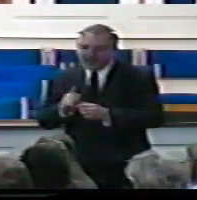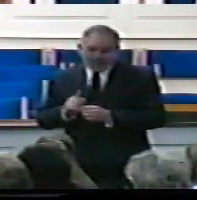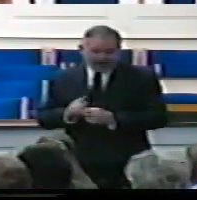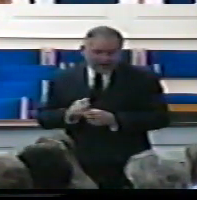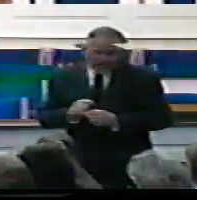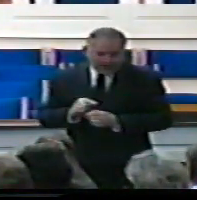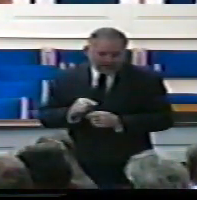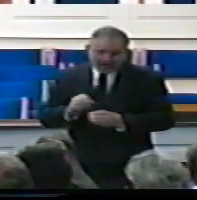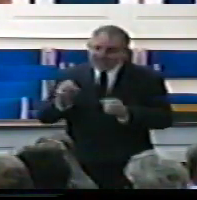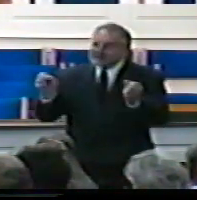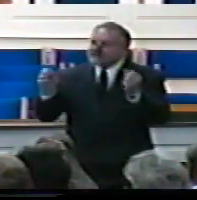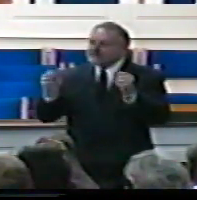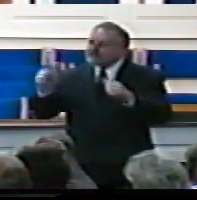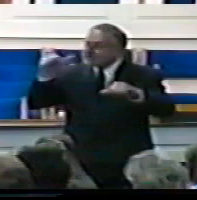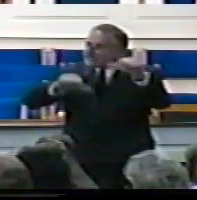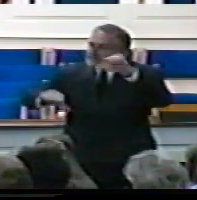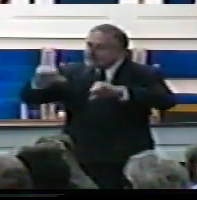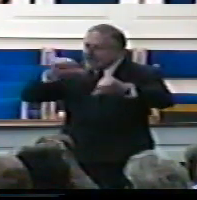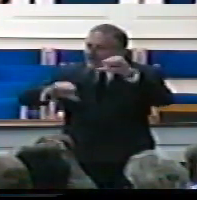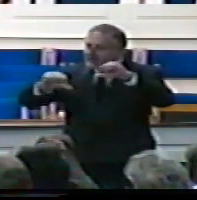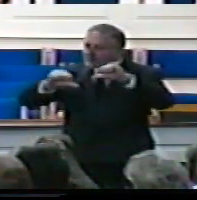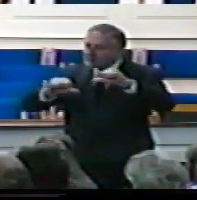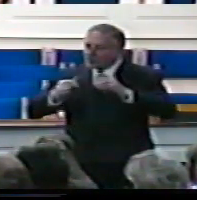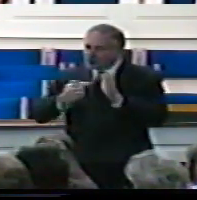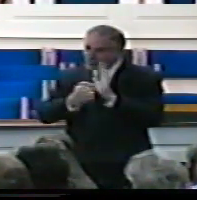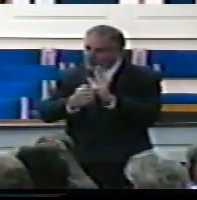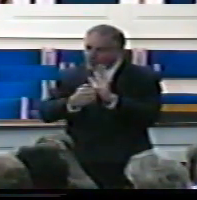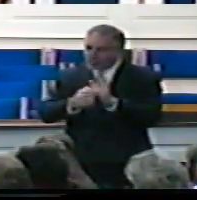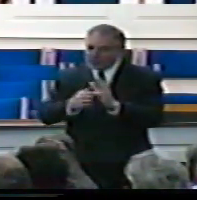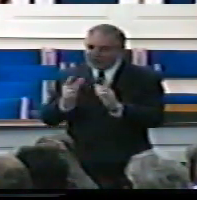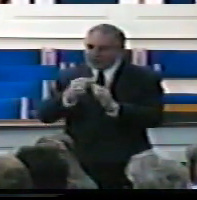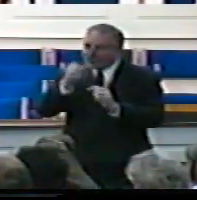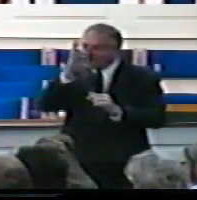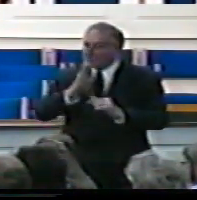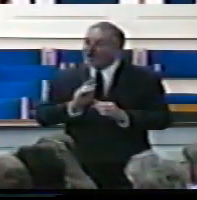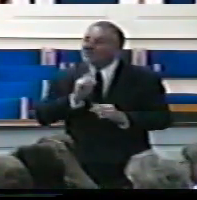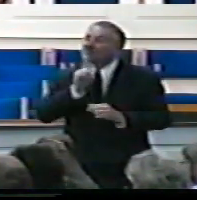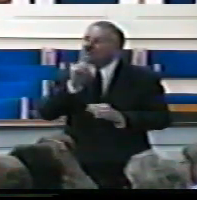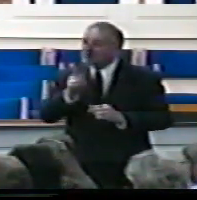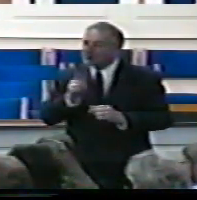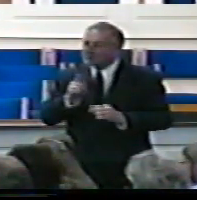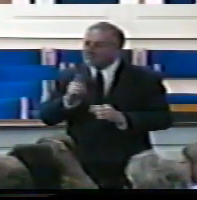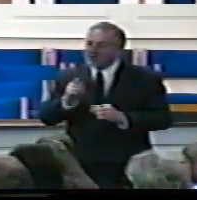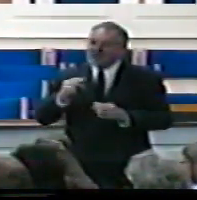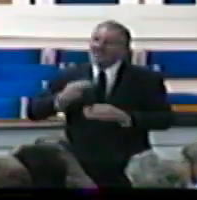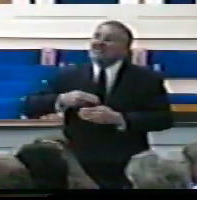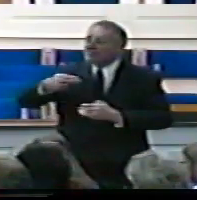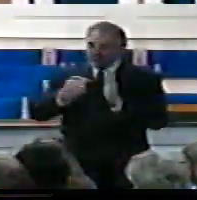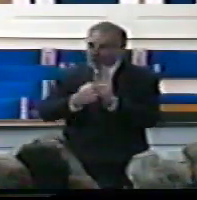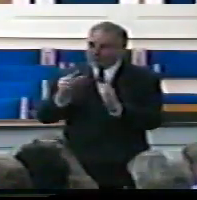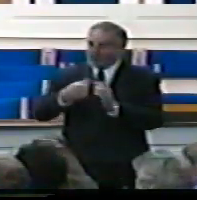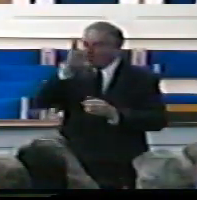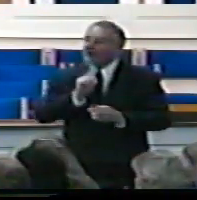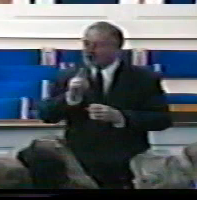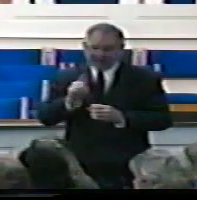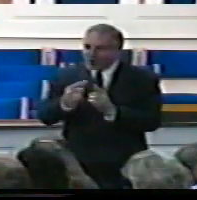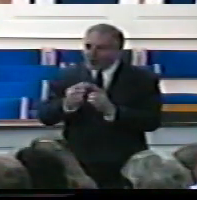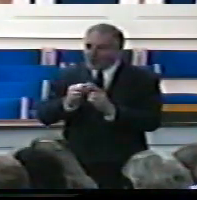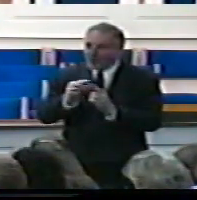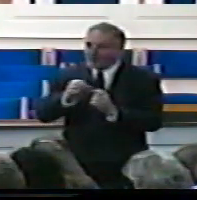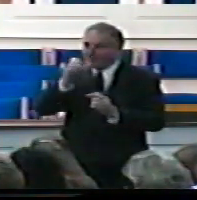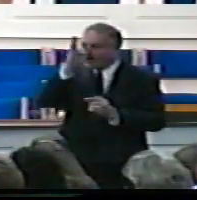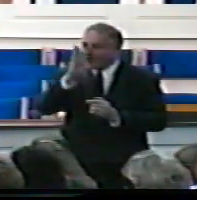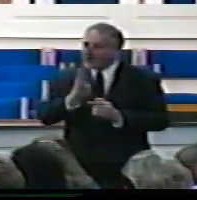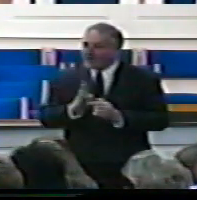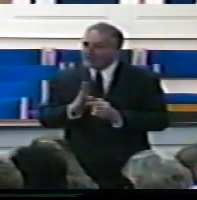gives testimony oftentimes to the accuracy of the Word of God. Historians affirm the truths of the Word of God. Thirdly, under this point,